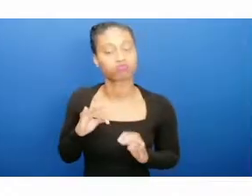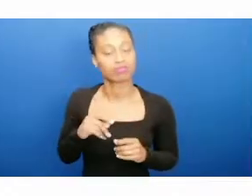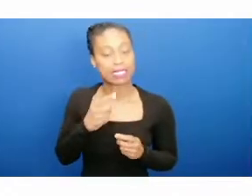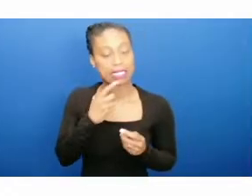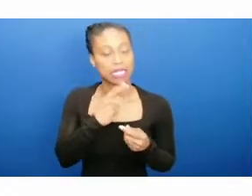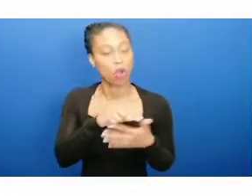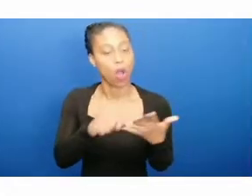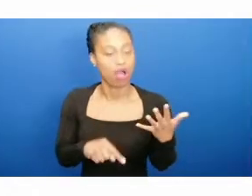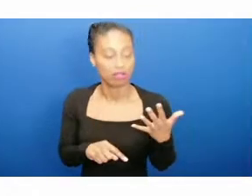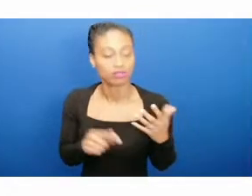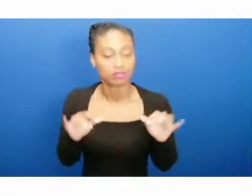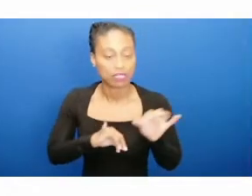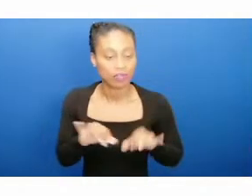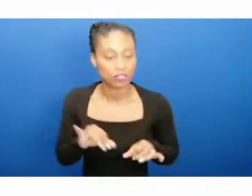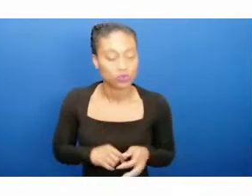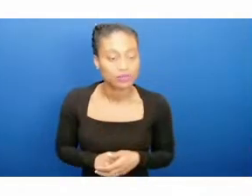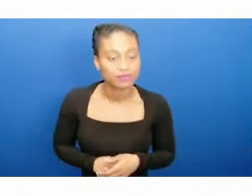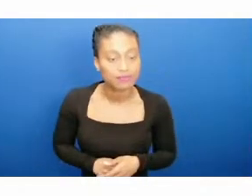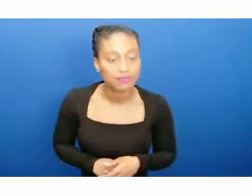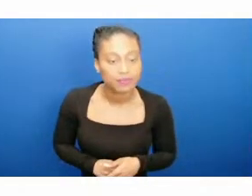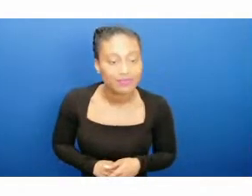see.